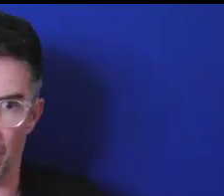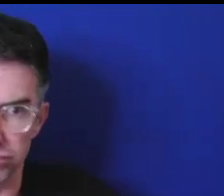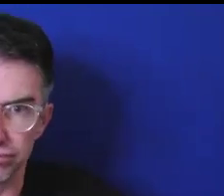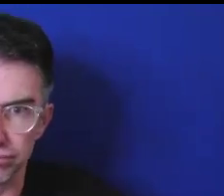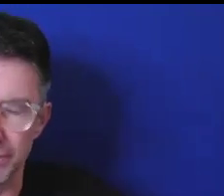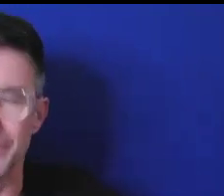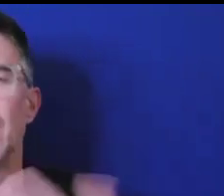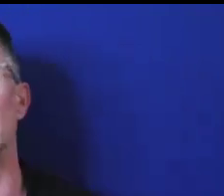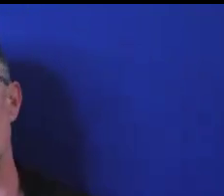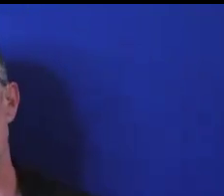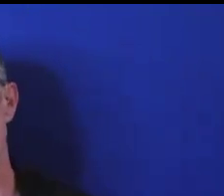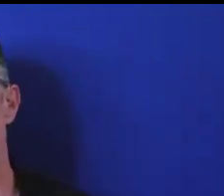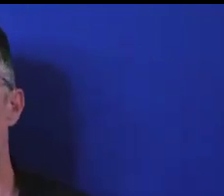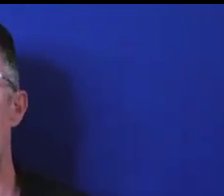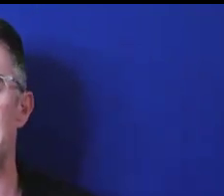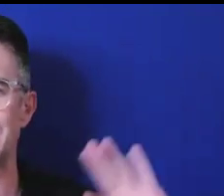efficient.